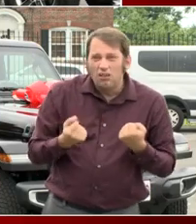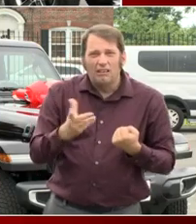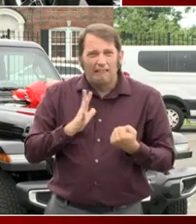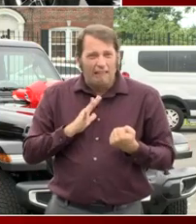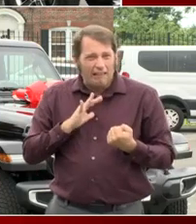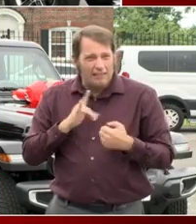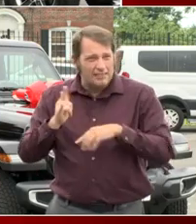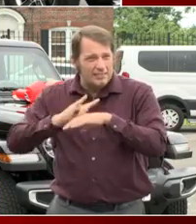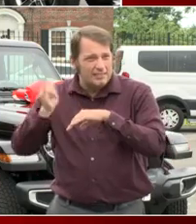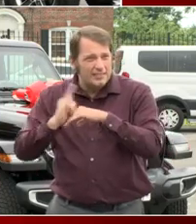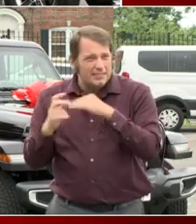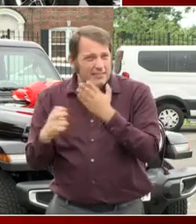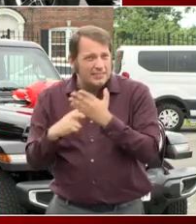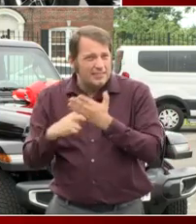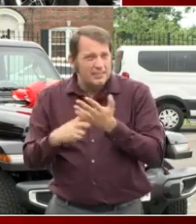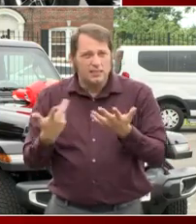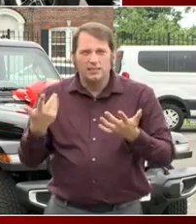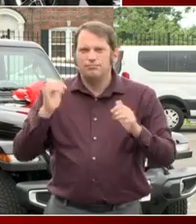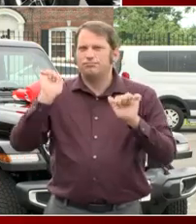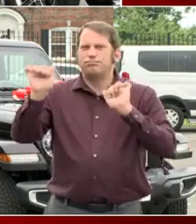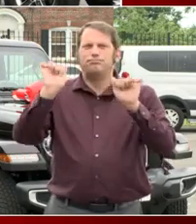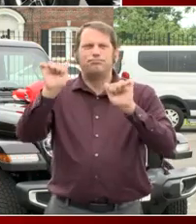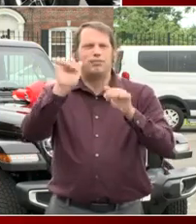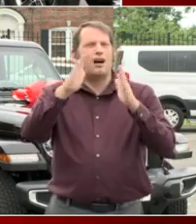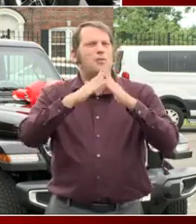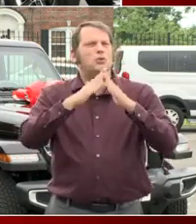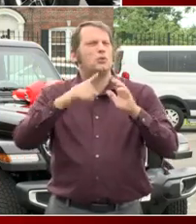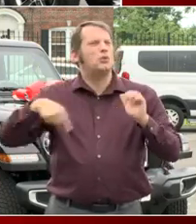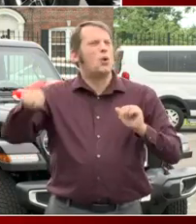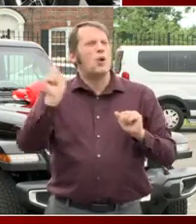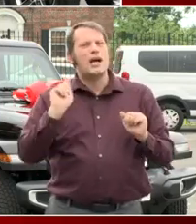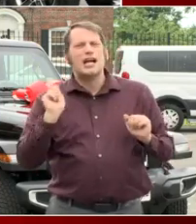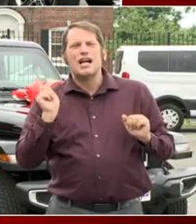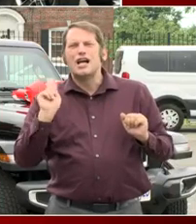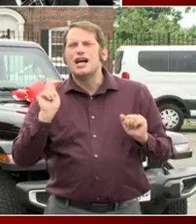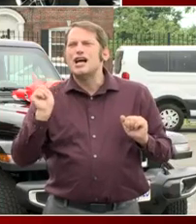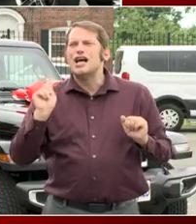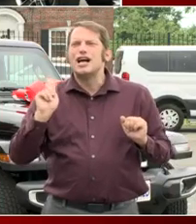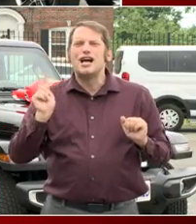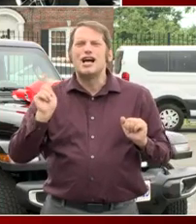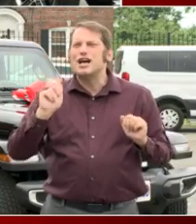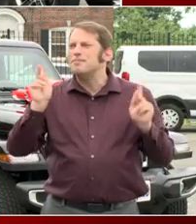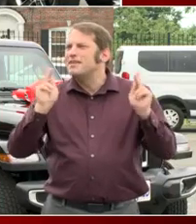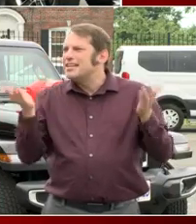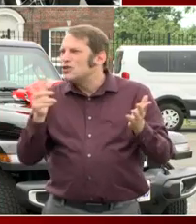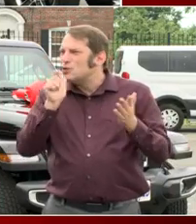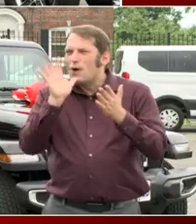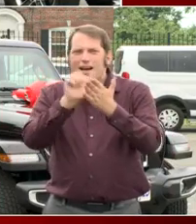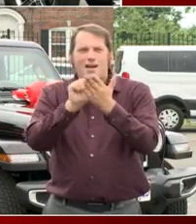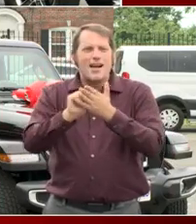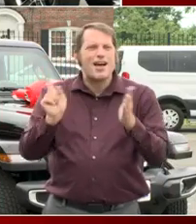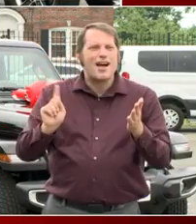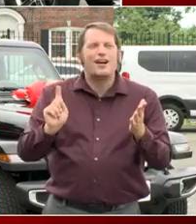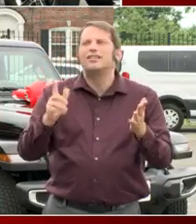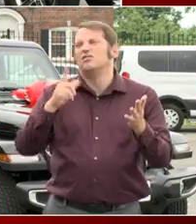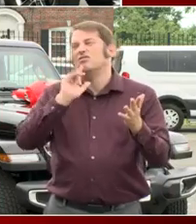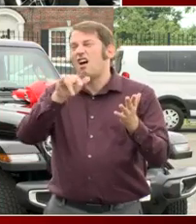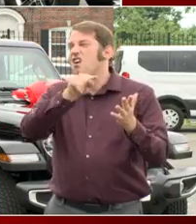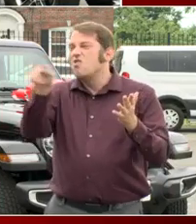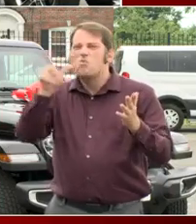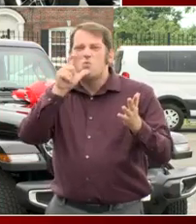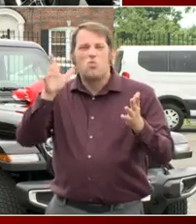door-to-door community corps? Give them a big round of applause. So with that, we want to thank Dr. Fauci, thank